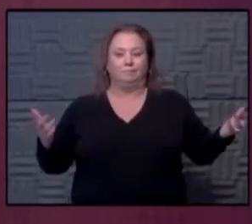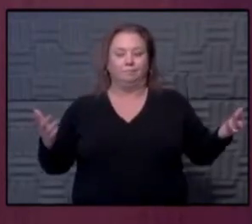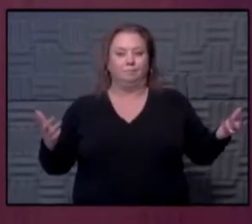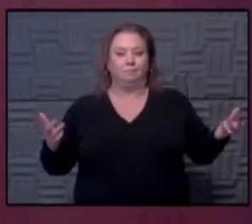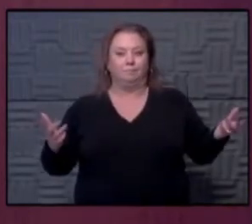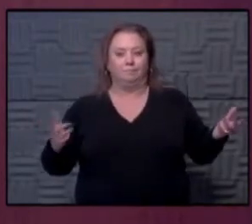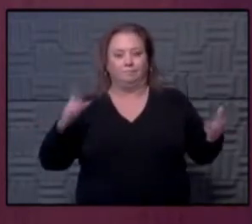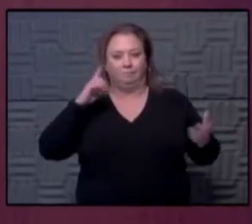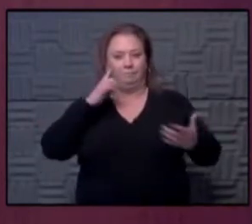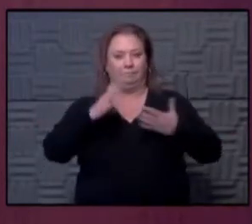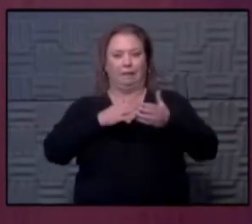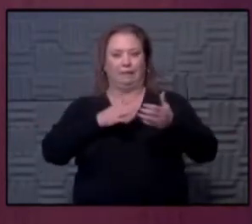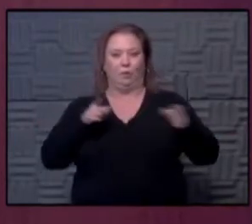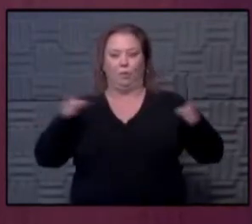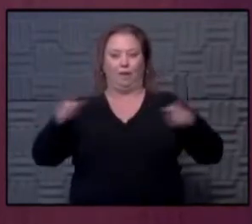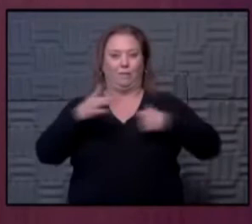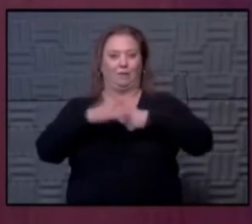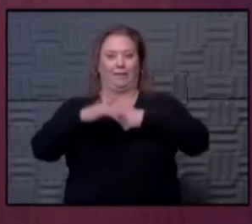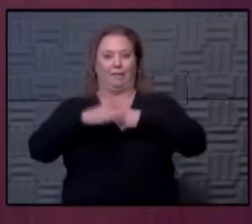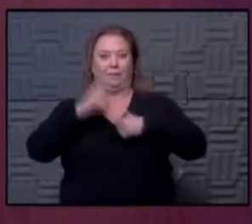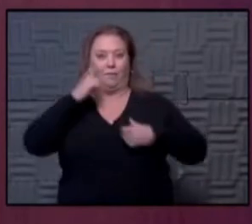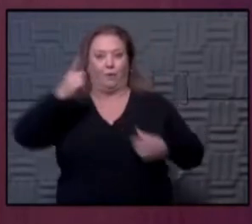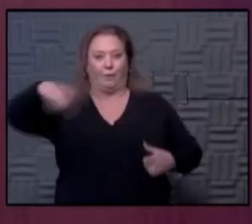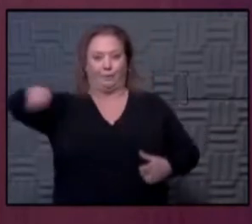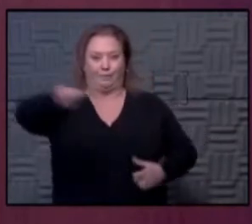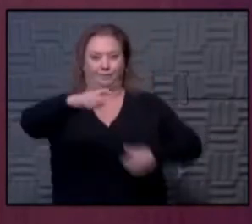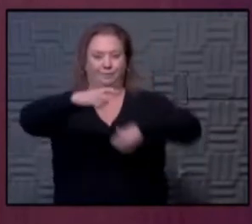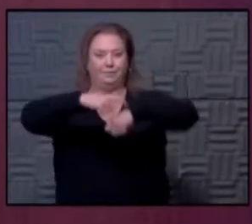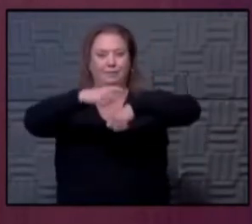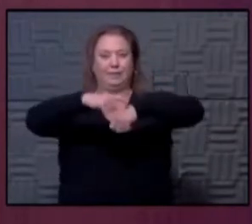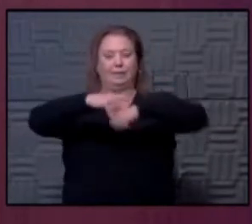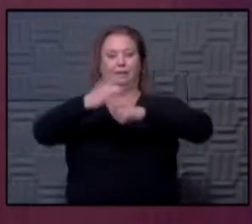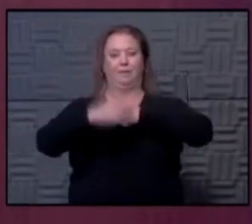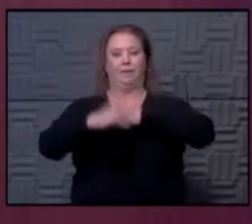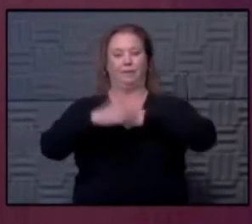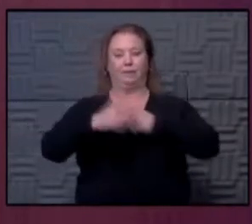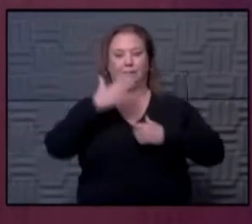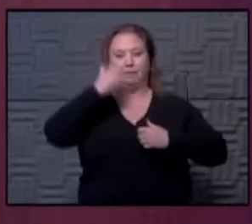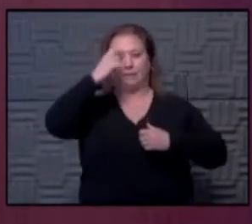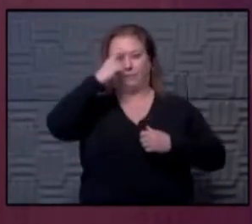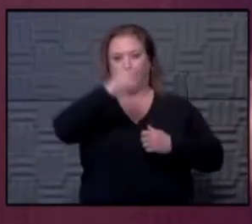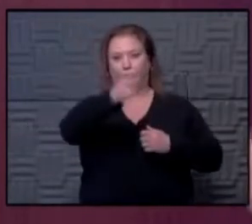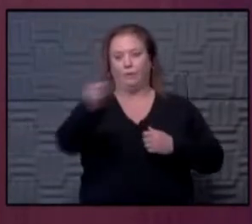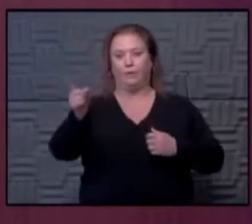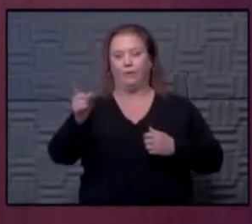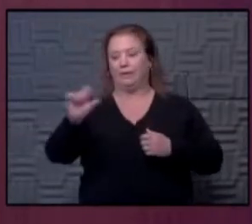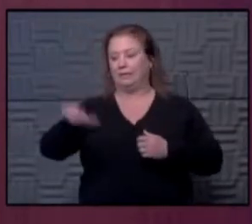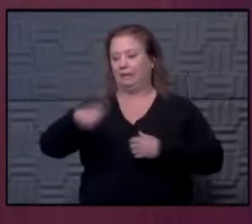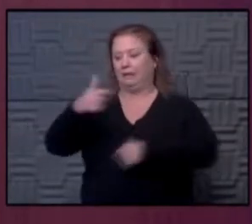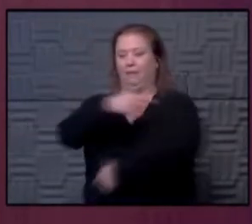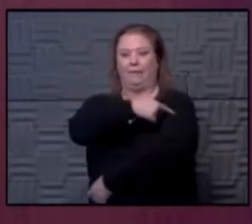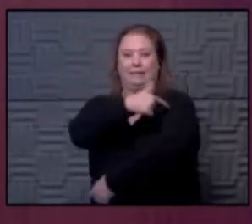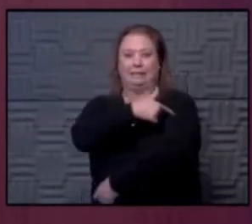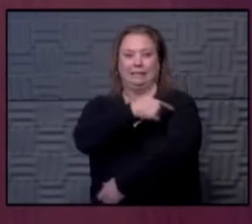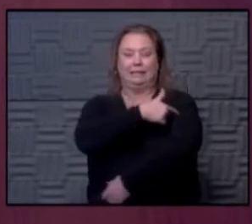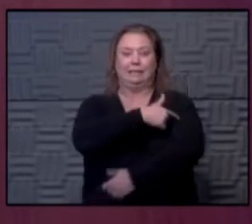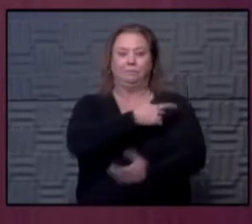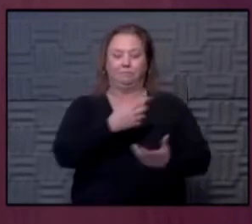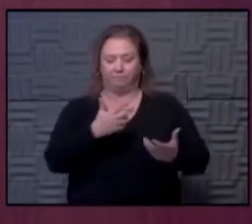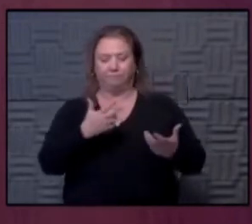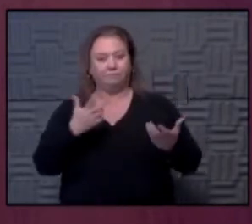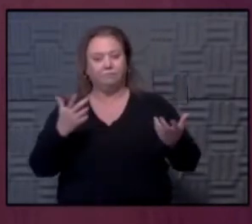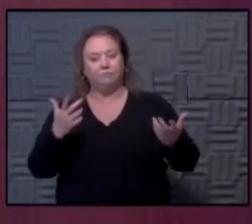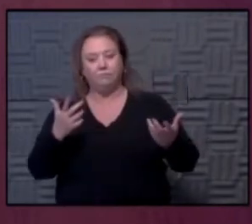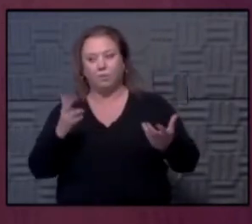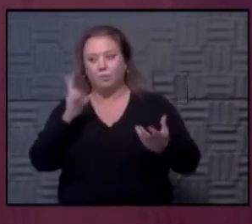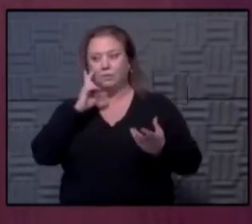I think whichever one is available to you at the time it is available is the best one for you. As these other vaccines come on the market and get in, then